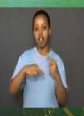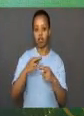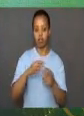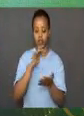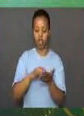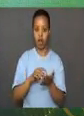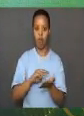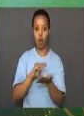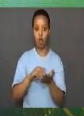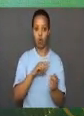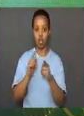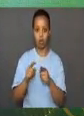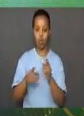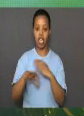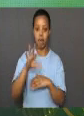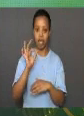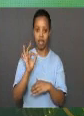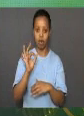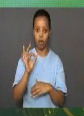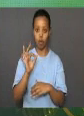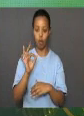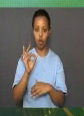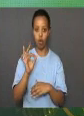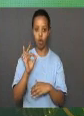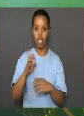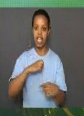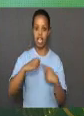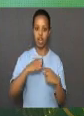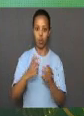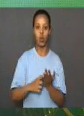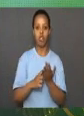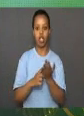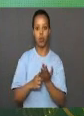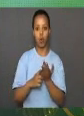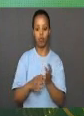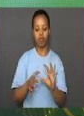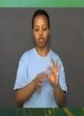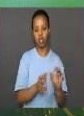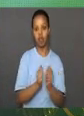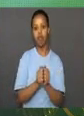molecule is positioned next to the electron transport chain.